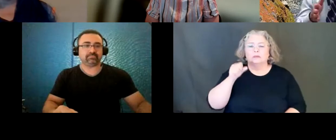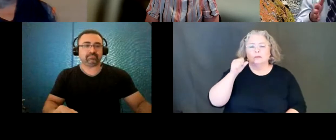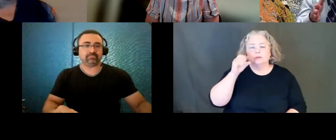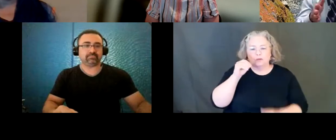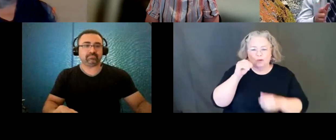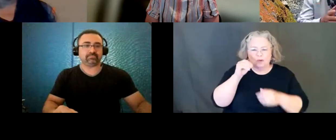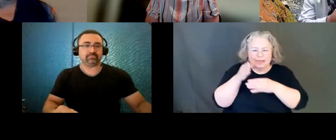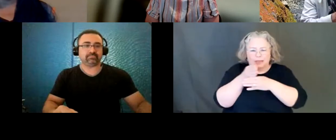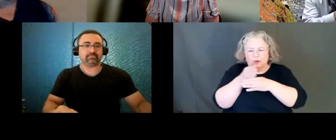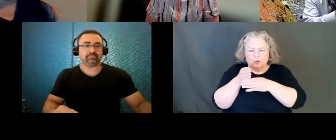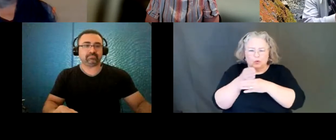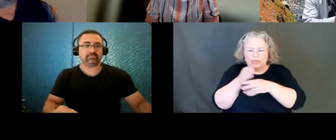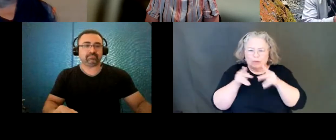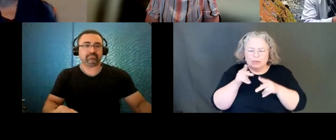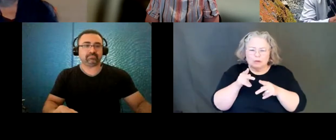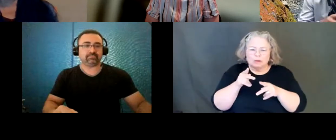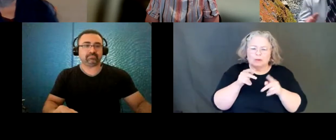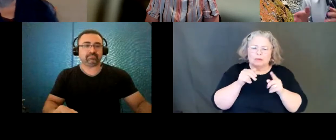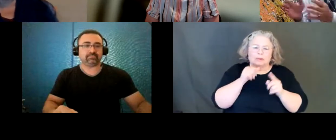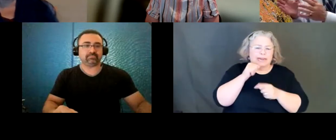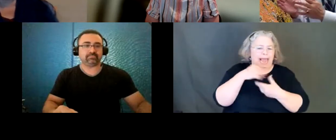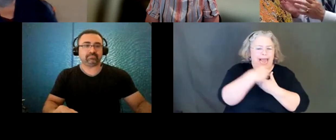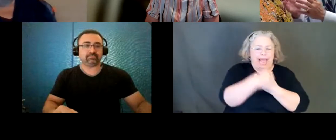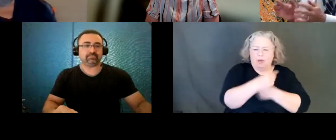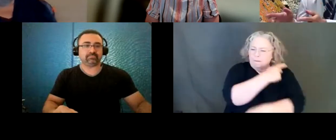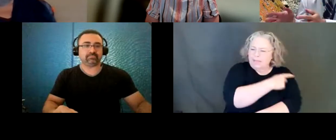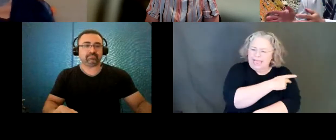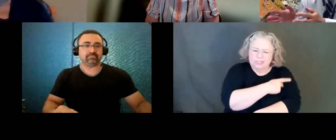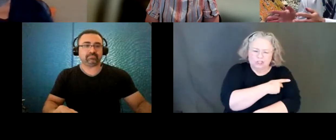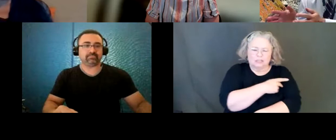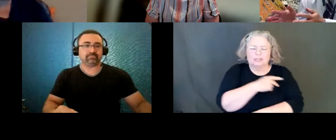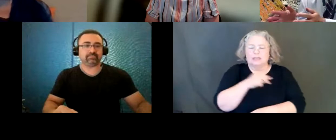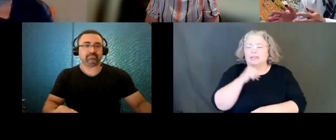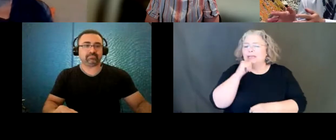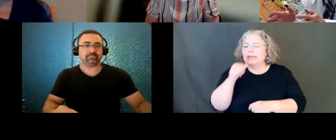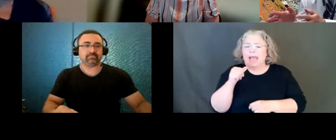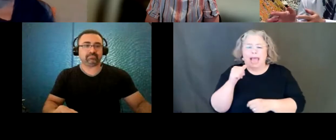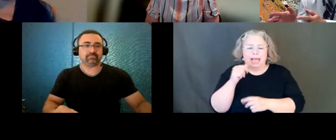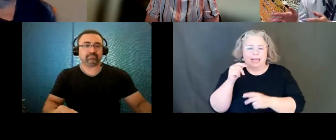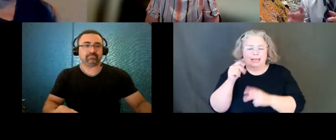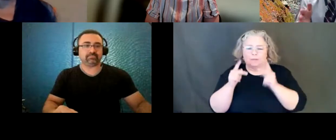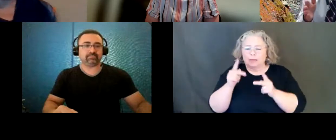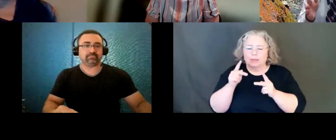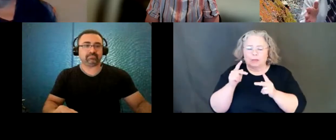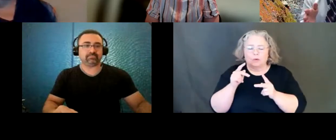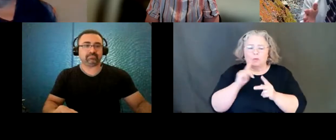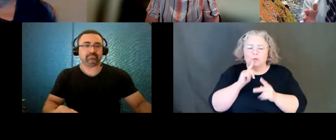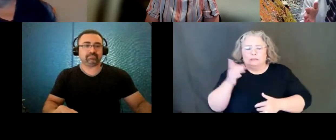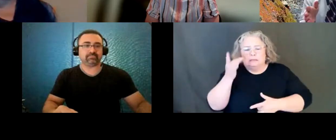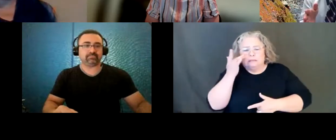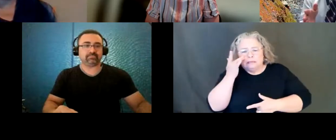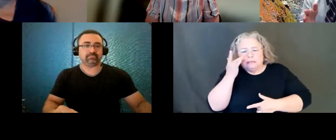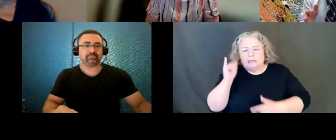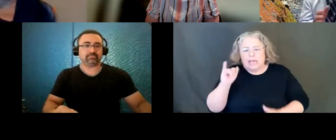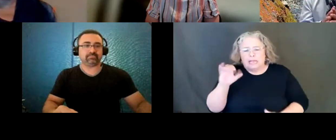in between people, not outpatients and not the people who are most sick in the hospital, but sort of the